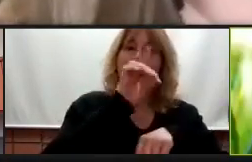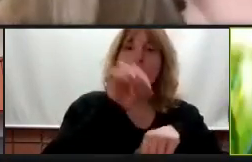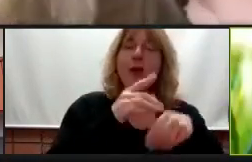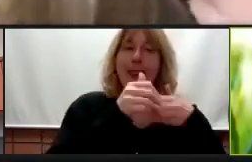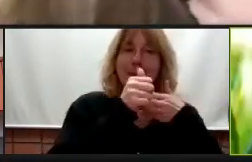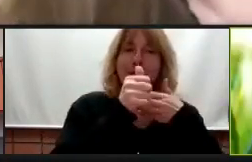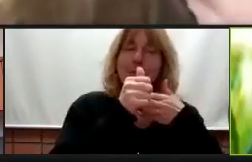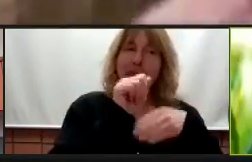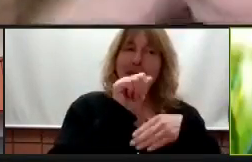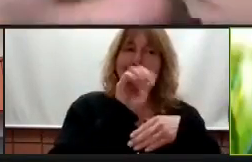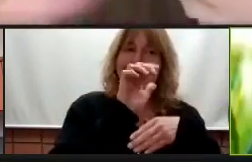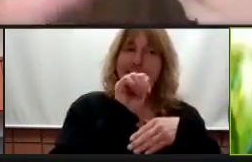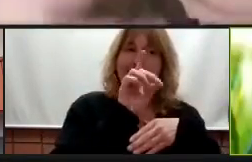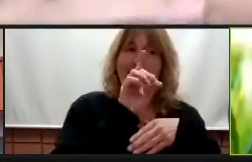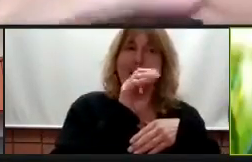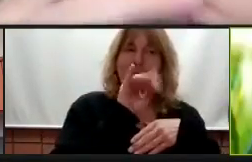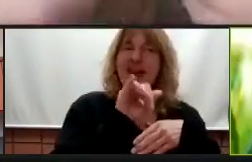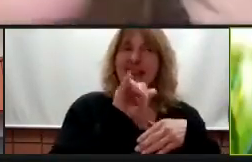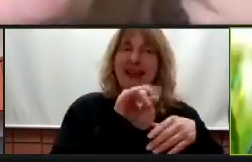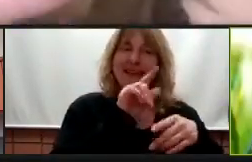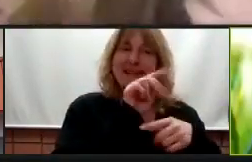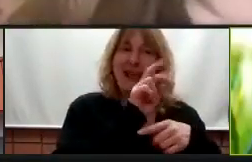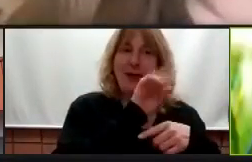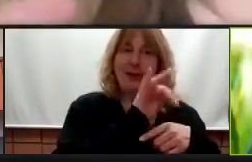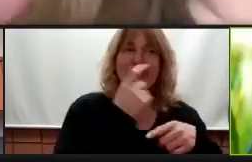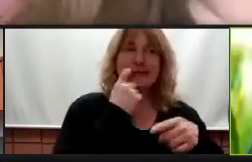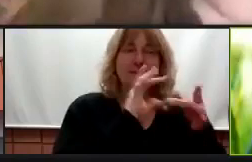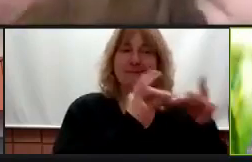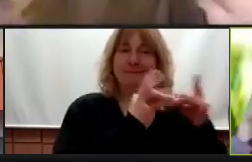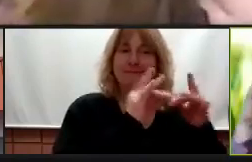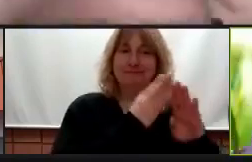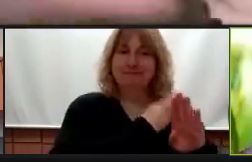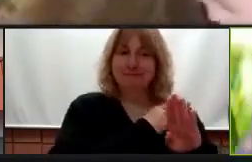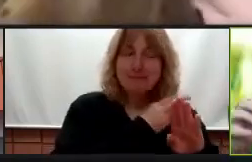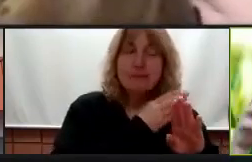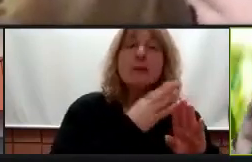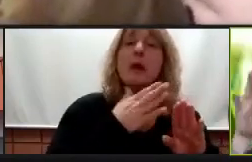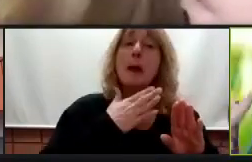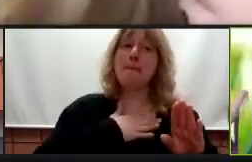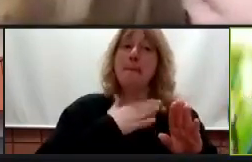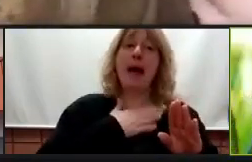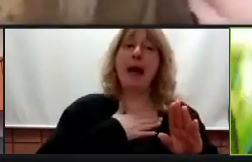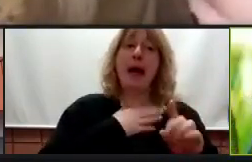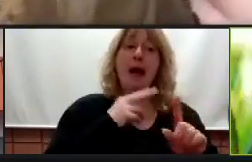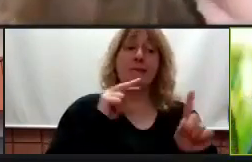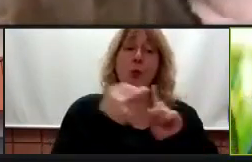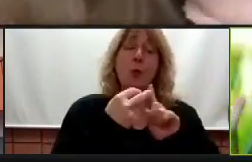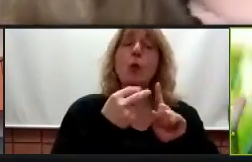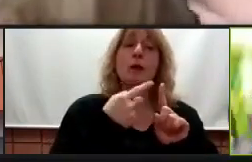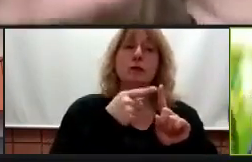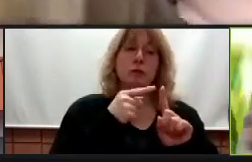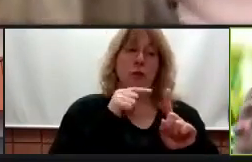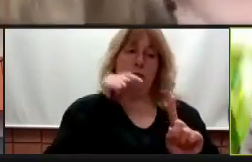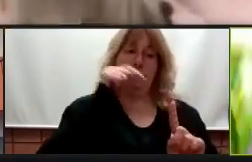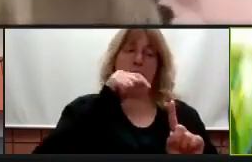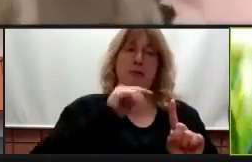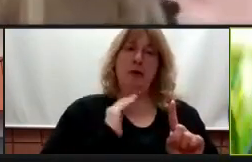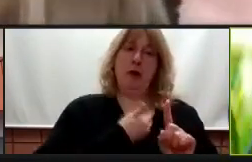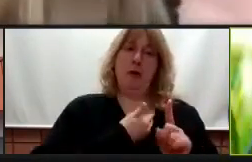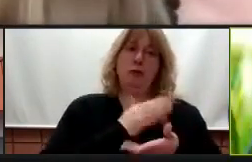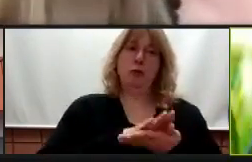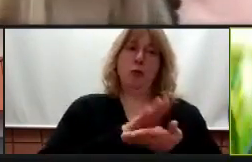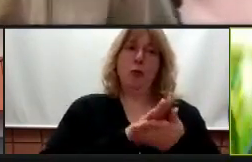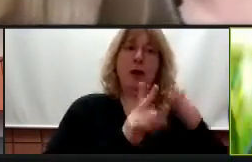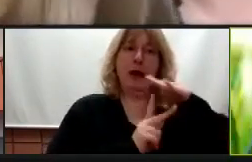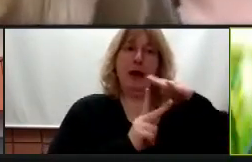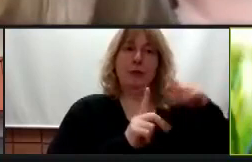earlier. And so my view is specific to our school and our K-8 establishment.